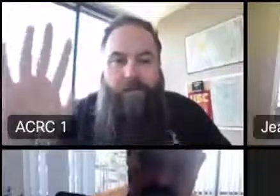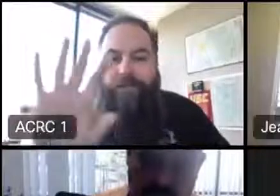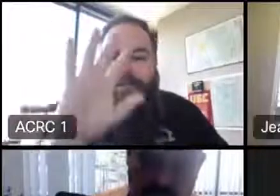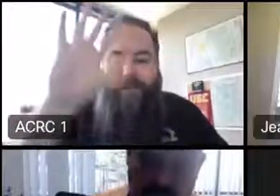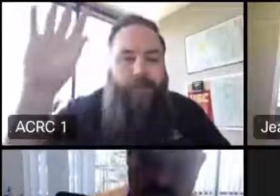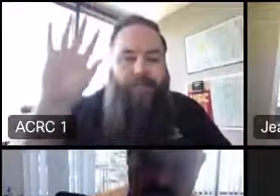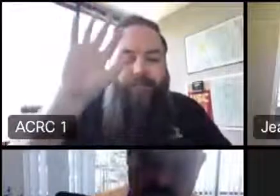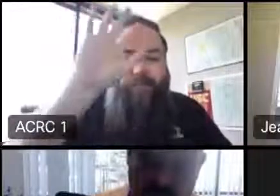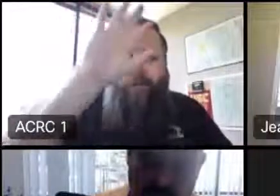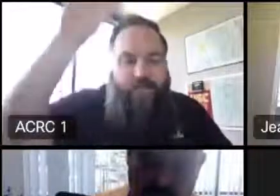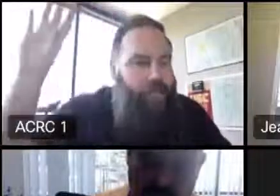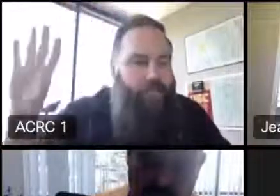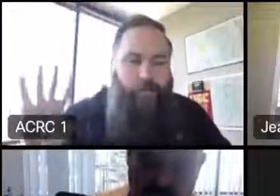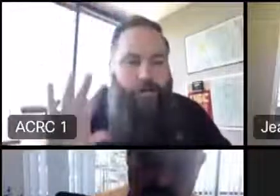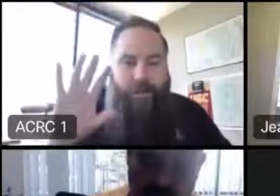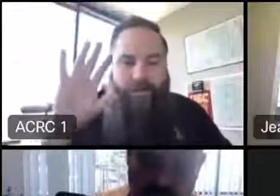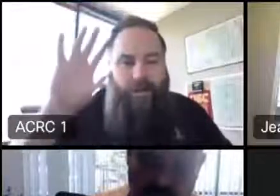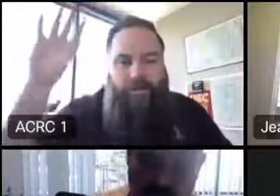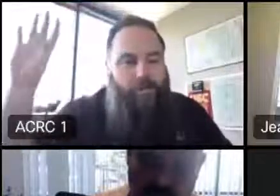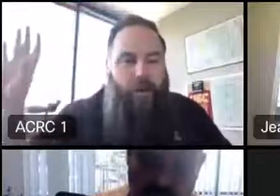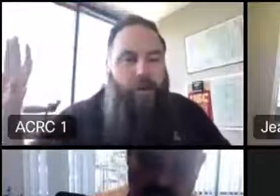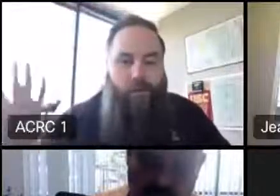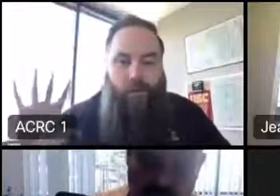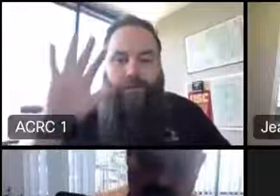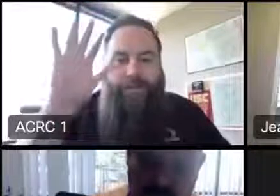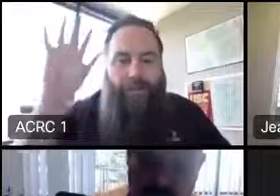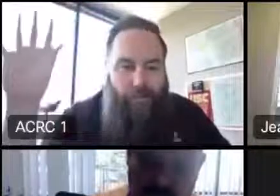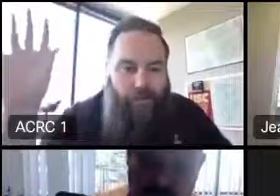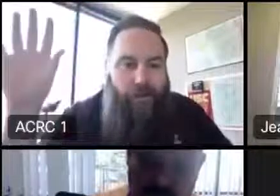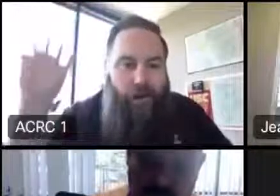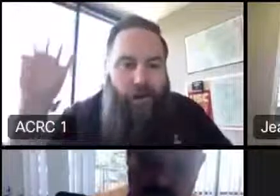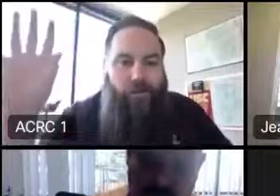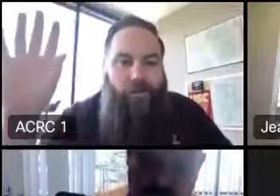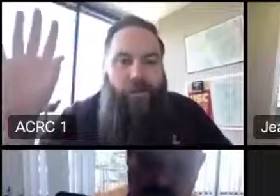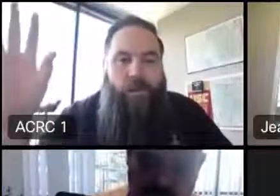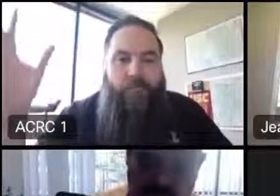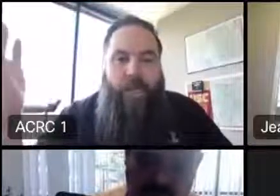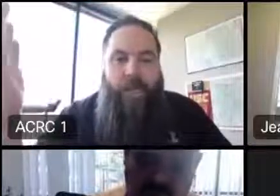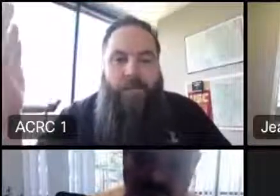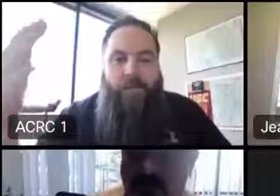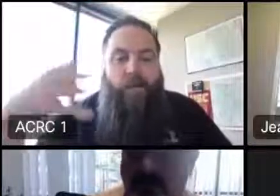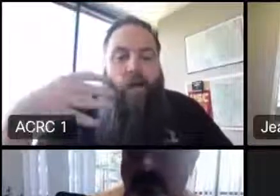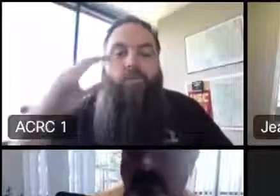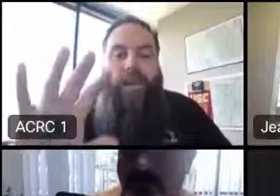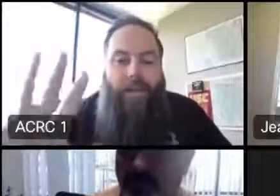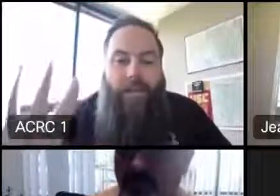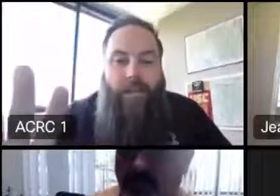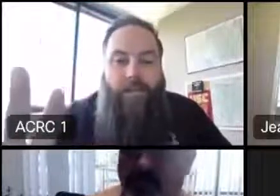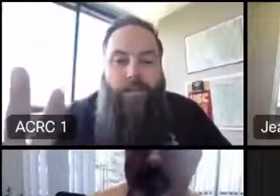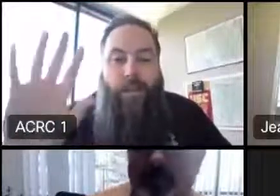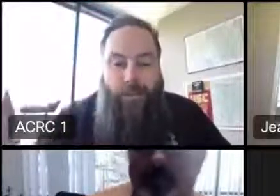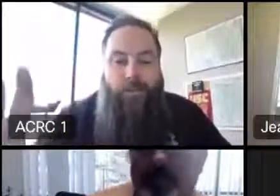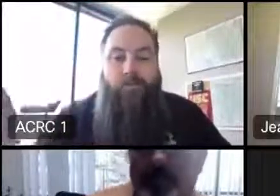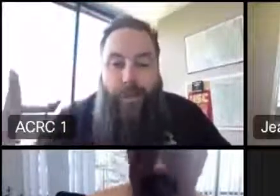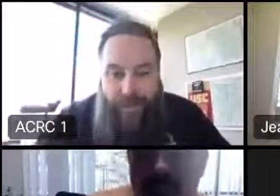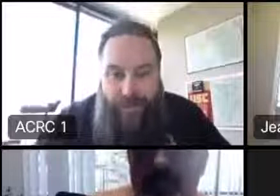made. This has been a very changed process and a variable process that people have been going through. And only I think through